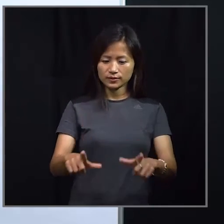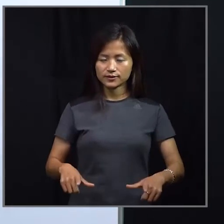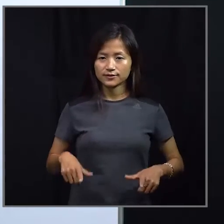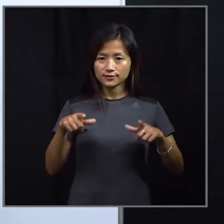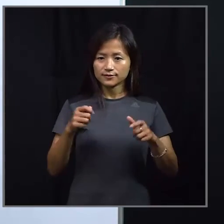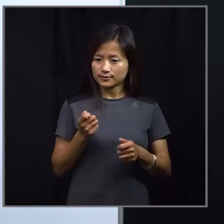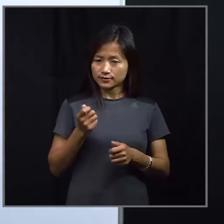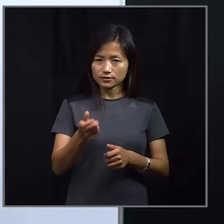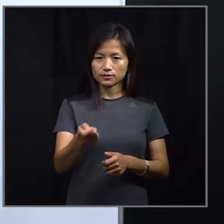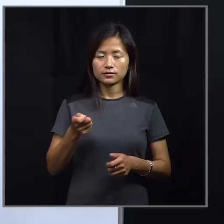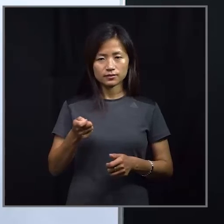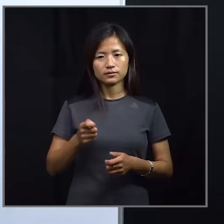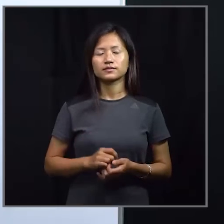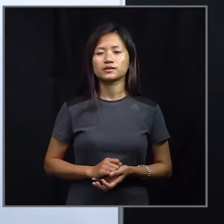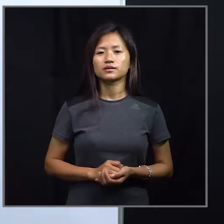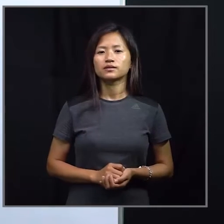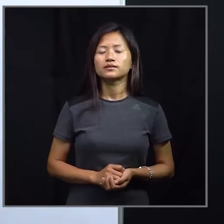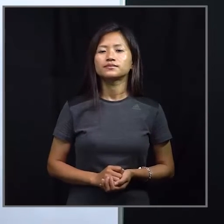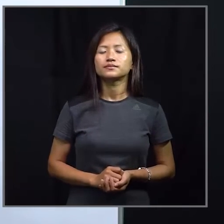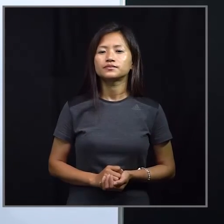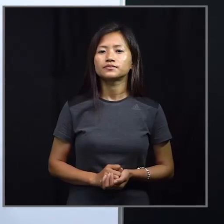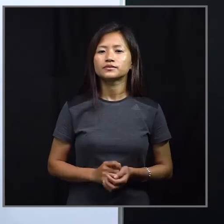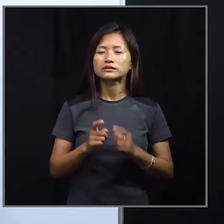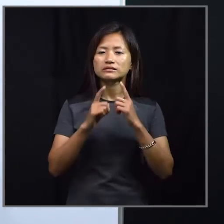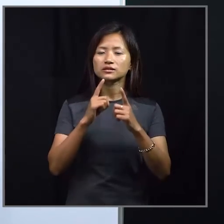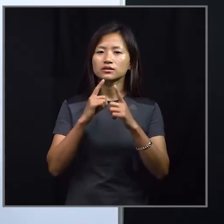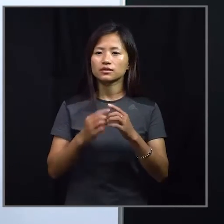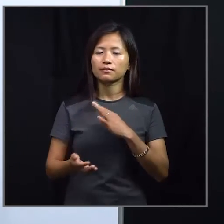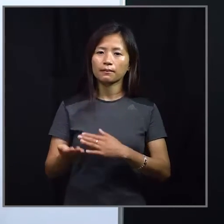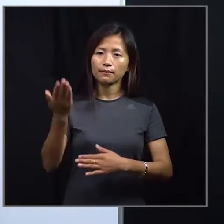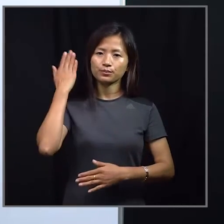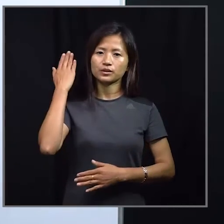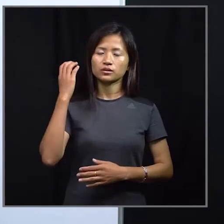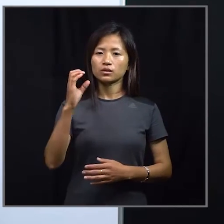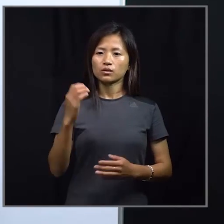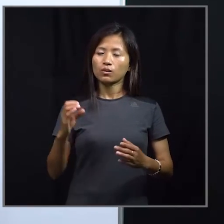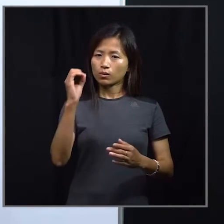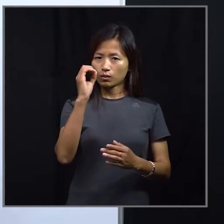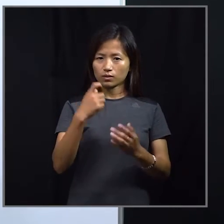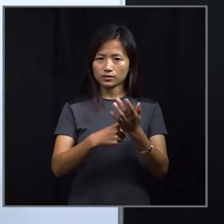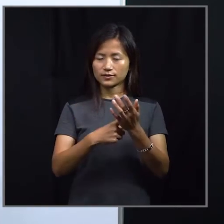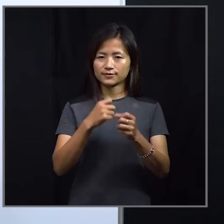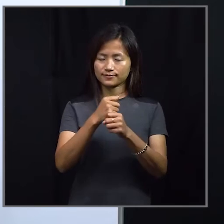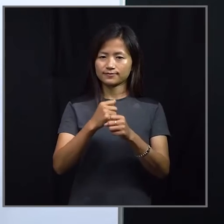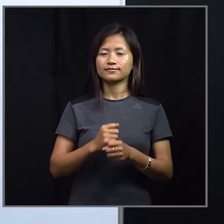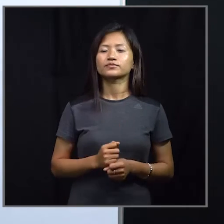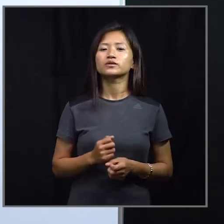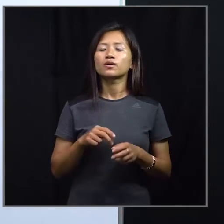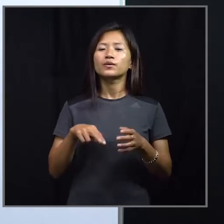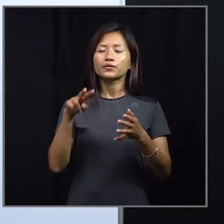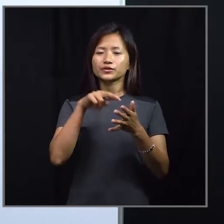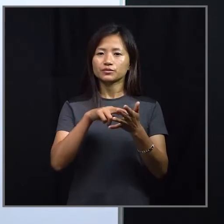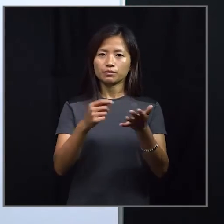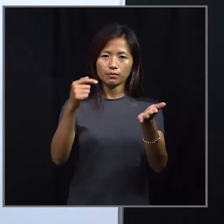or not. So whatever that we have already discussed here, we'll come back to the origin point, definition of an